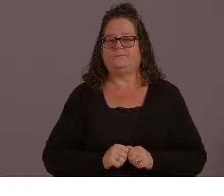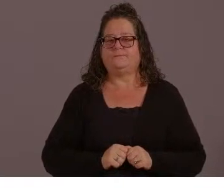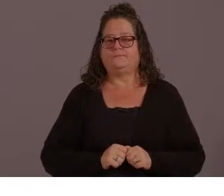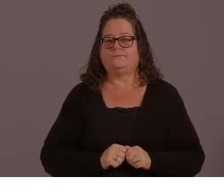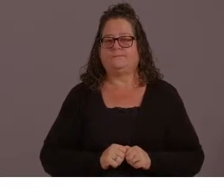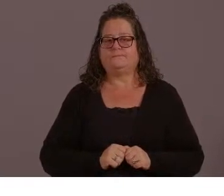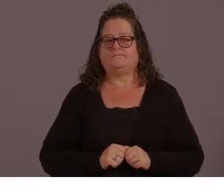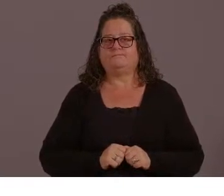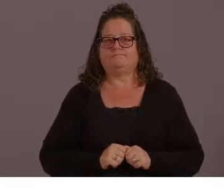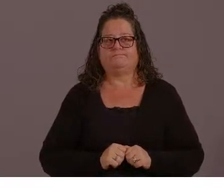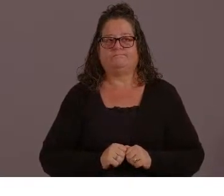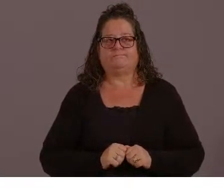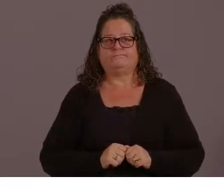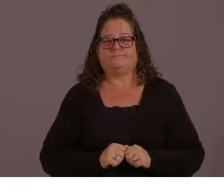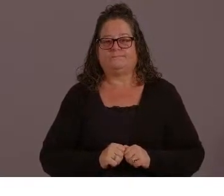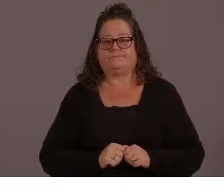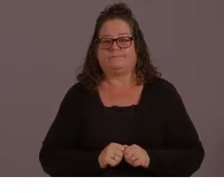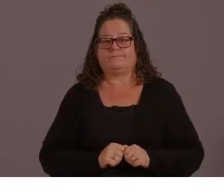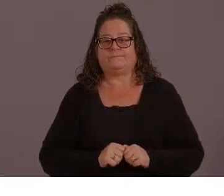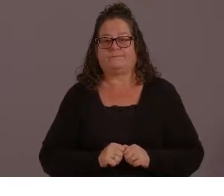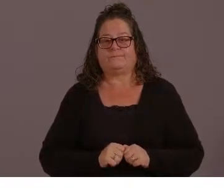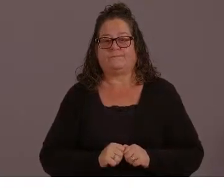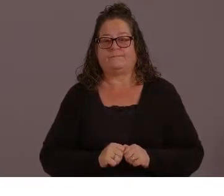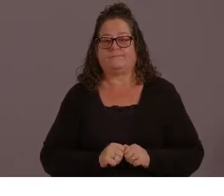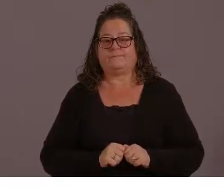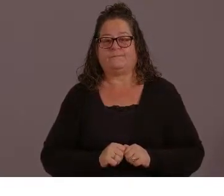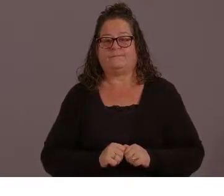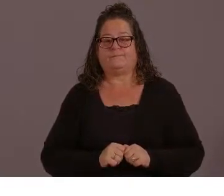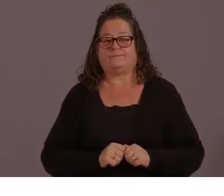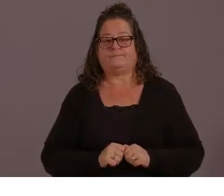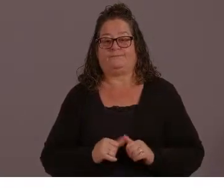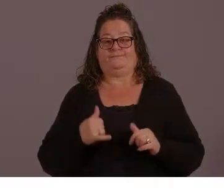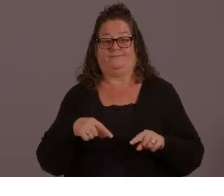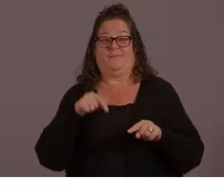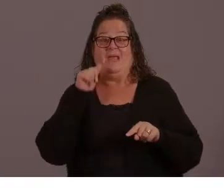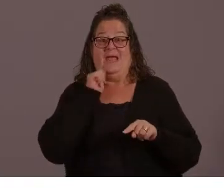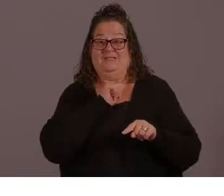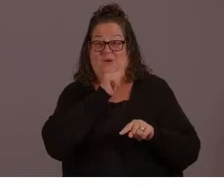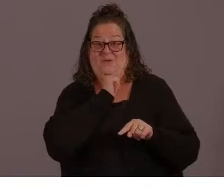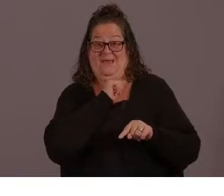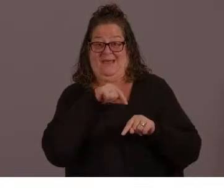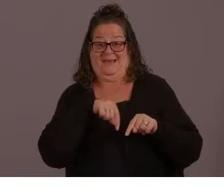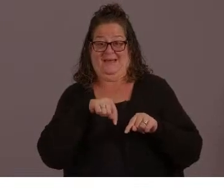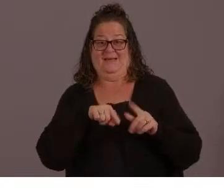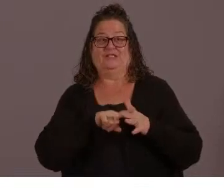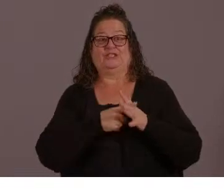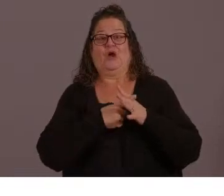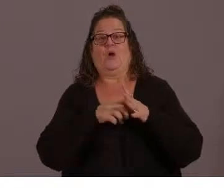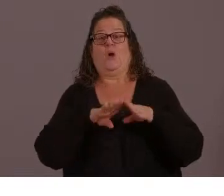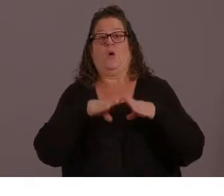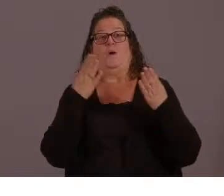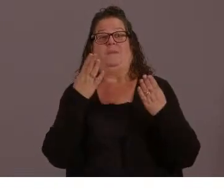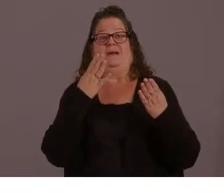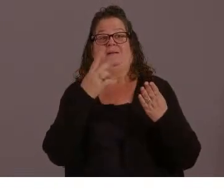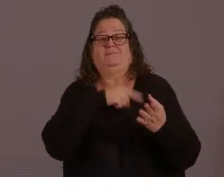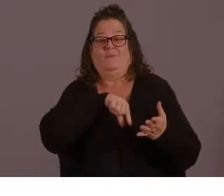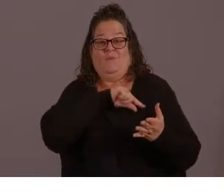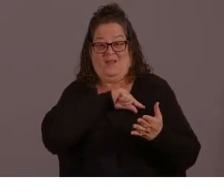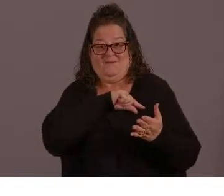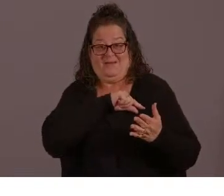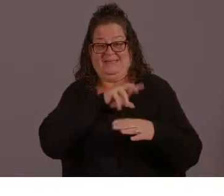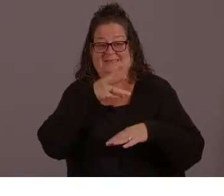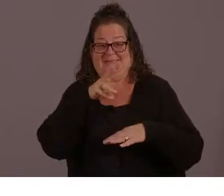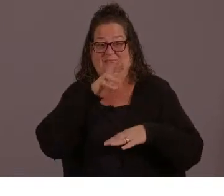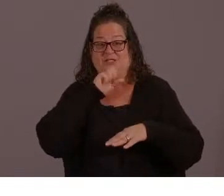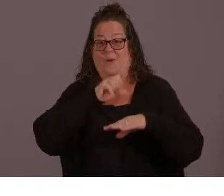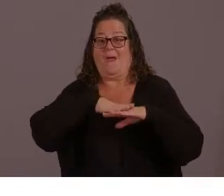As Arizona expanded eligibility to all Arizonans 16 and above, our neighborhood pharmacies will be